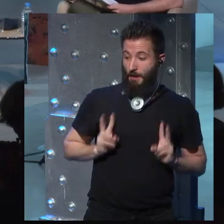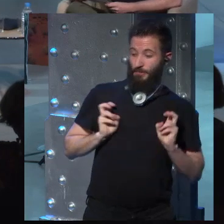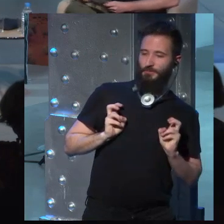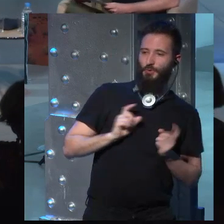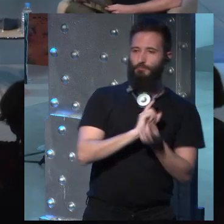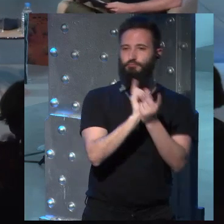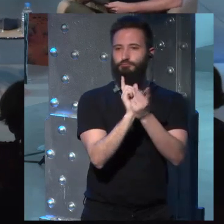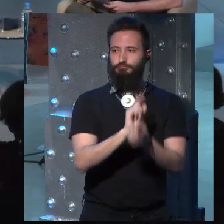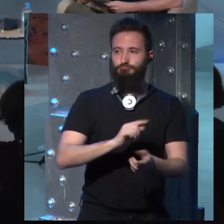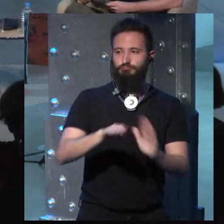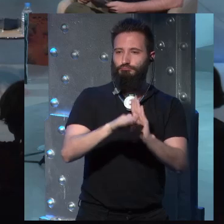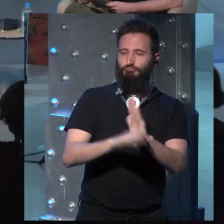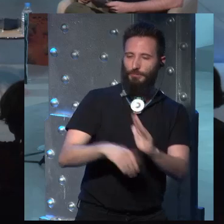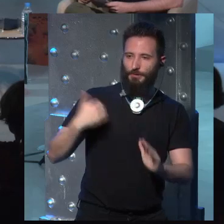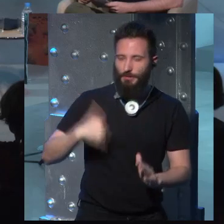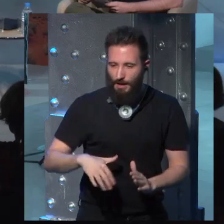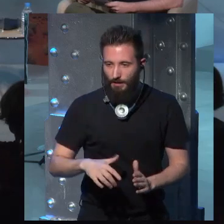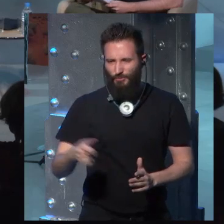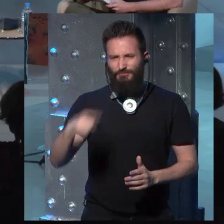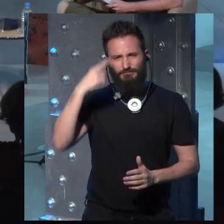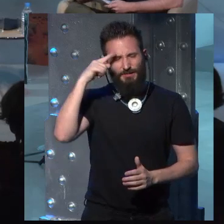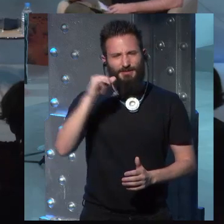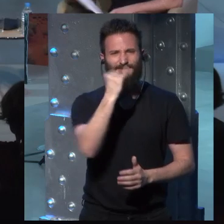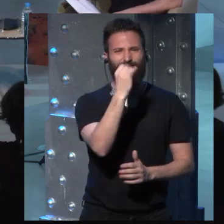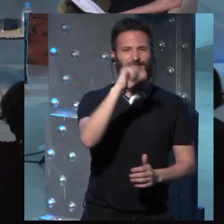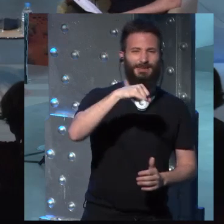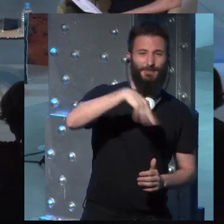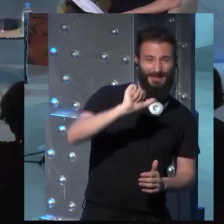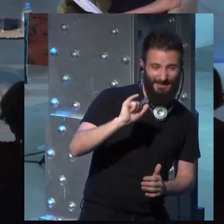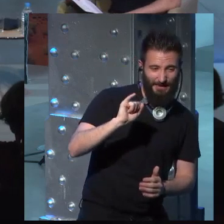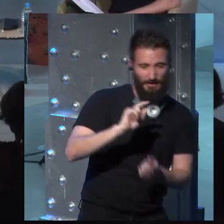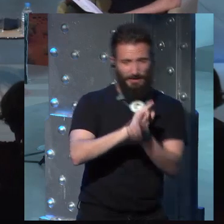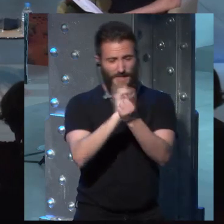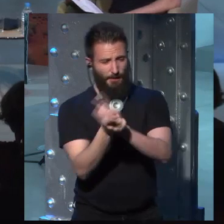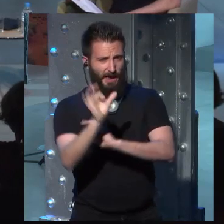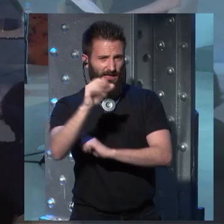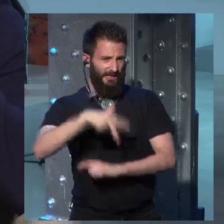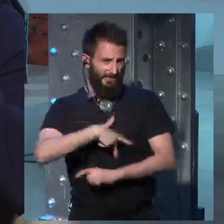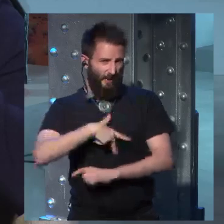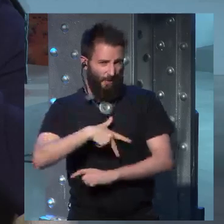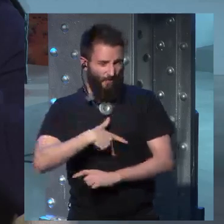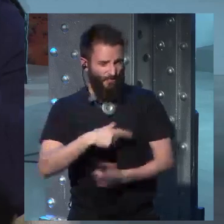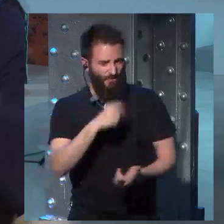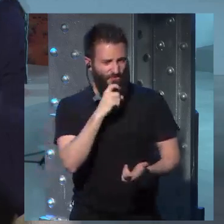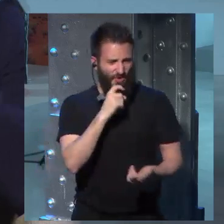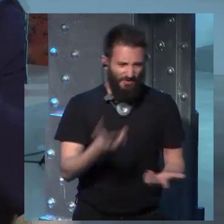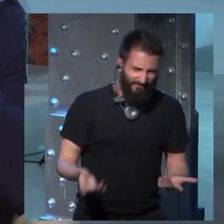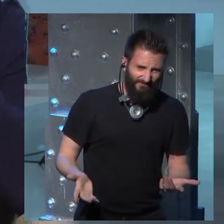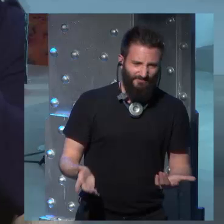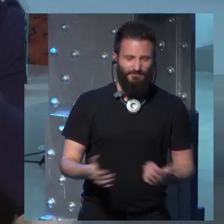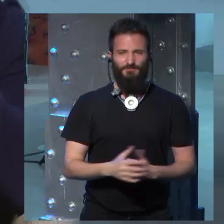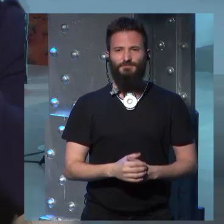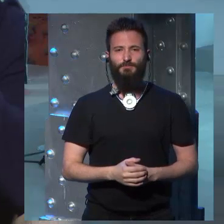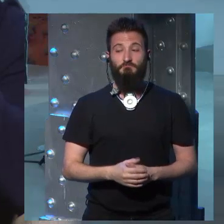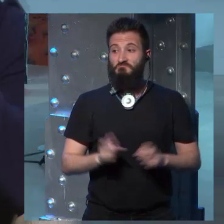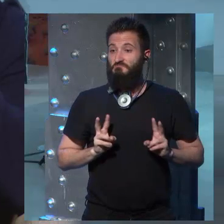exactly? Is it planned from the beginning, or what's the feeling living behind Jimmy? Well, not much is planned from the beginning on